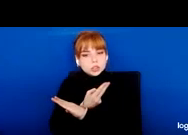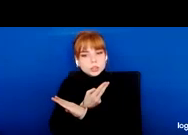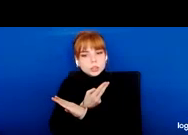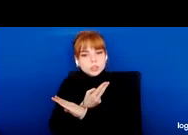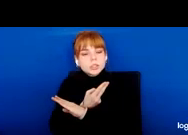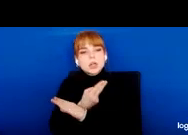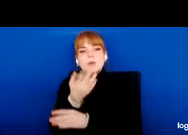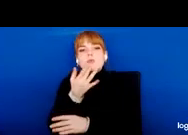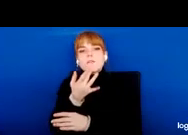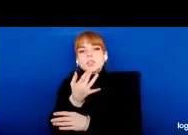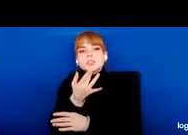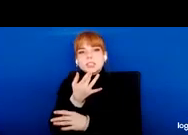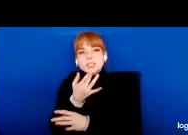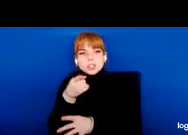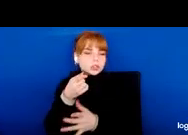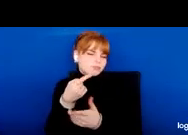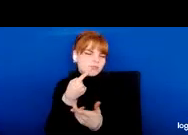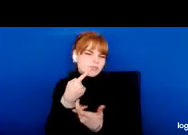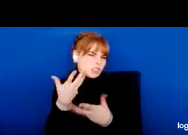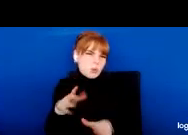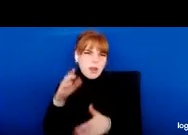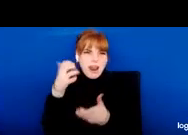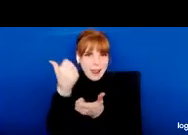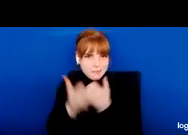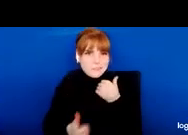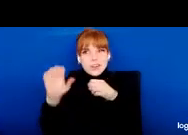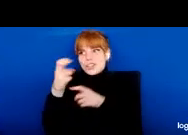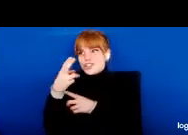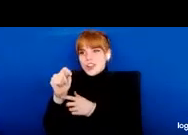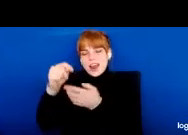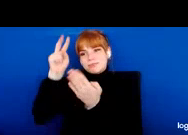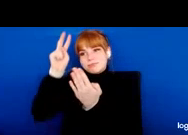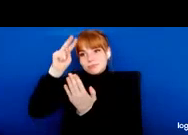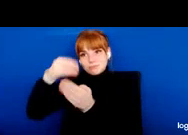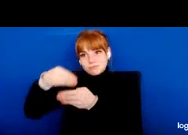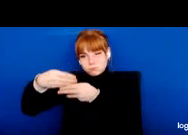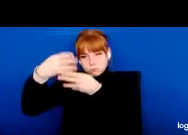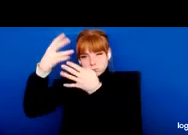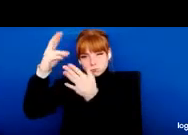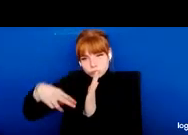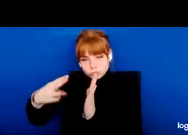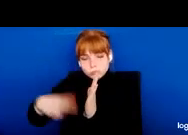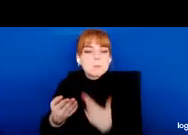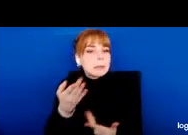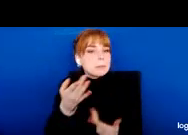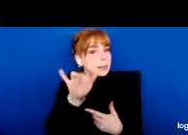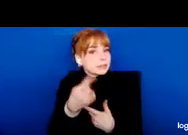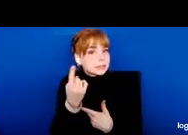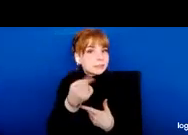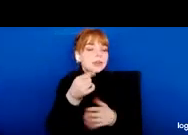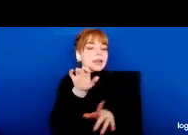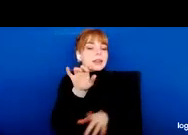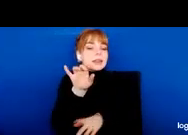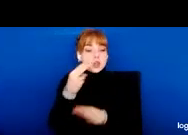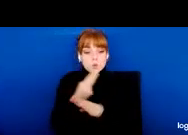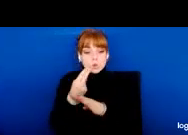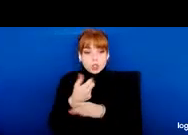me. That's just an example based on a comment in chat of a place where that status message maybe needs to be changed by the user to be